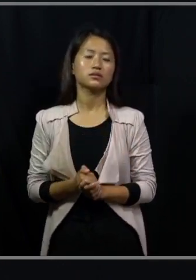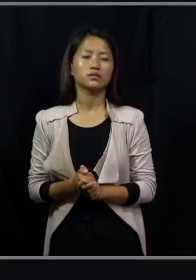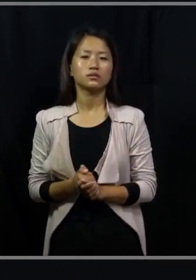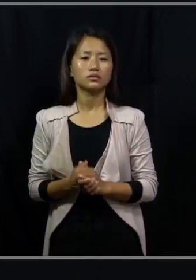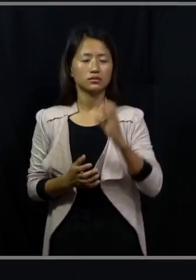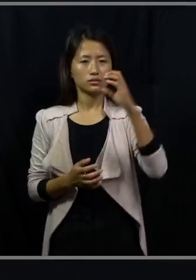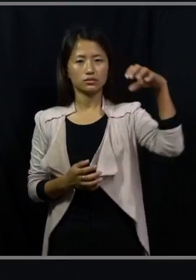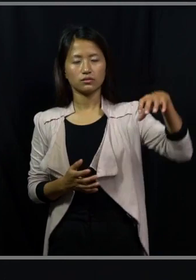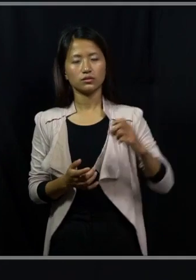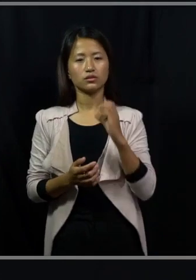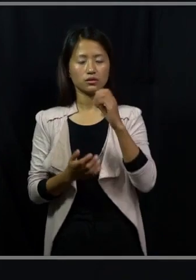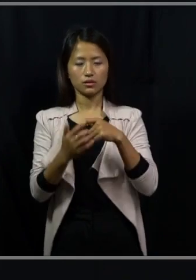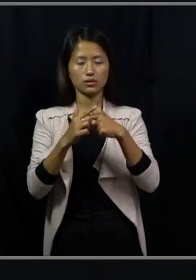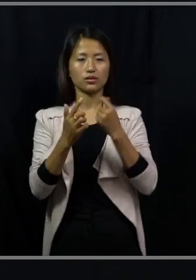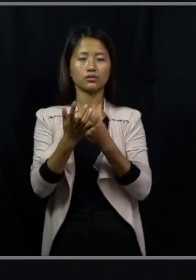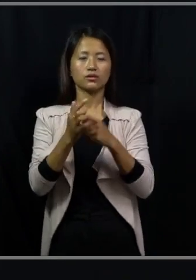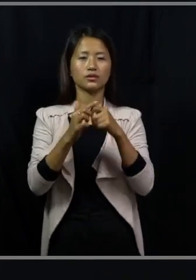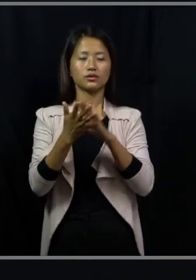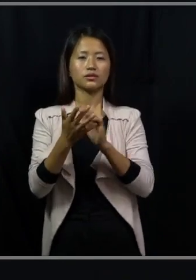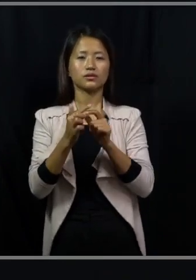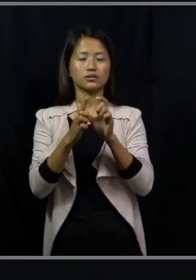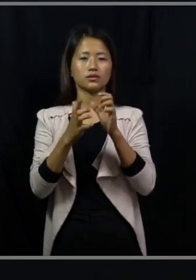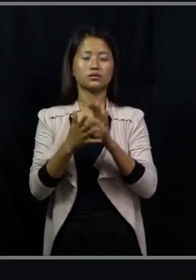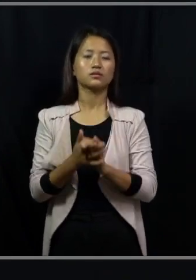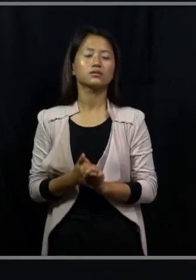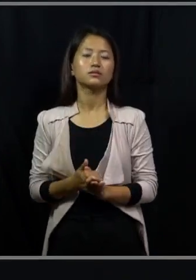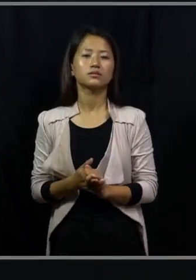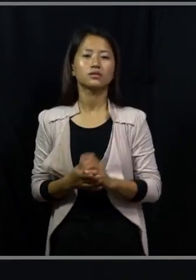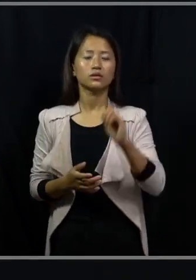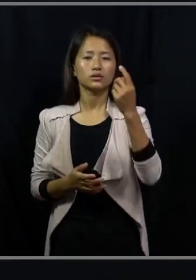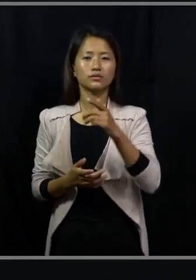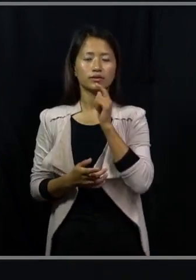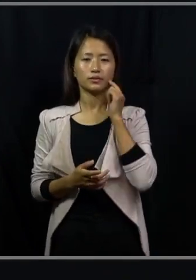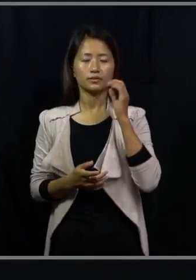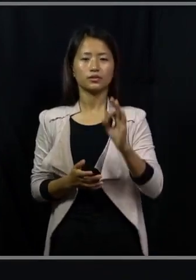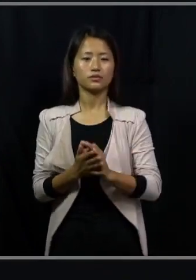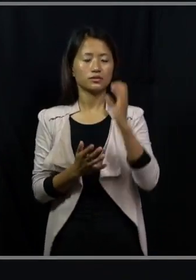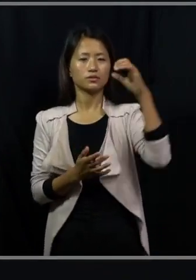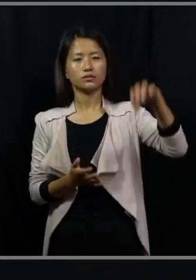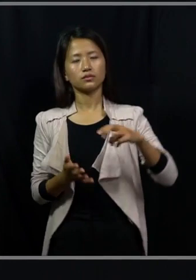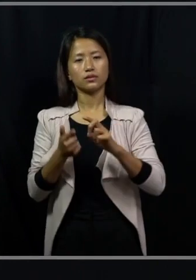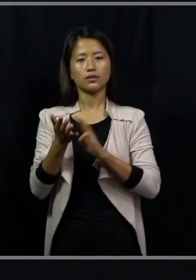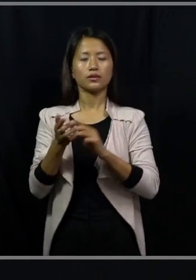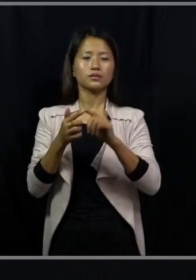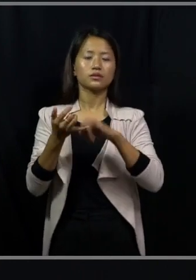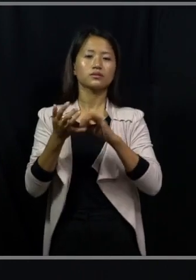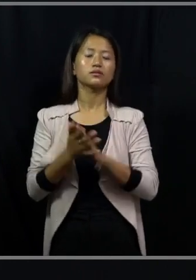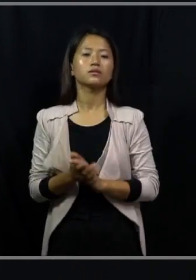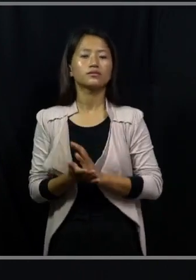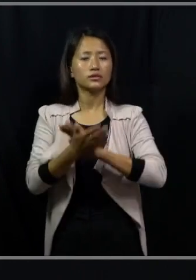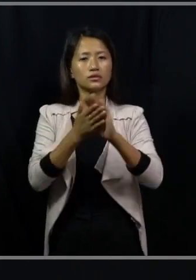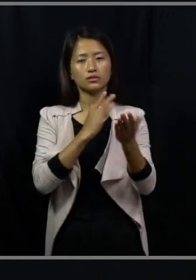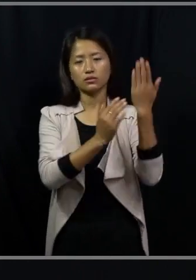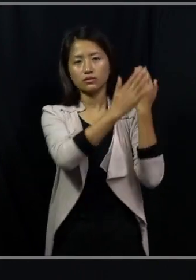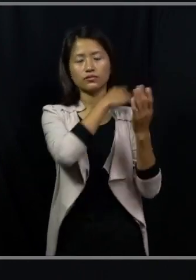about the city of Kirkuk. This Kirkuk is also one of the important cities of Mesopotamia, and the